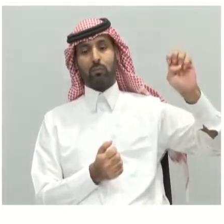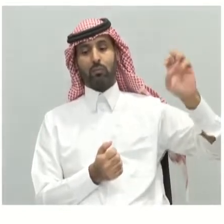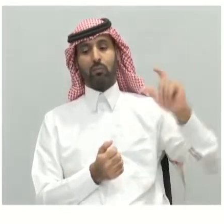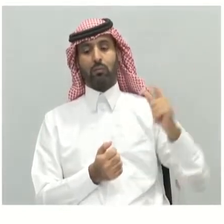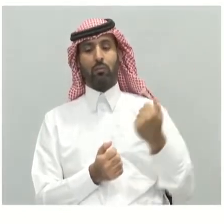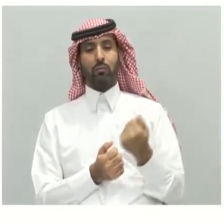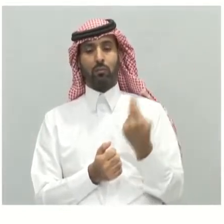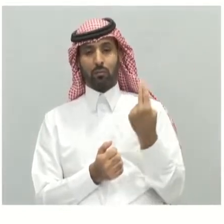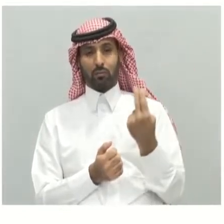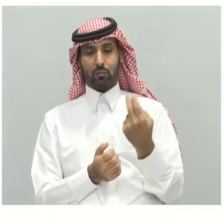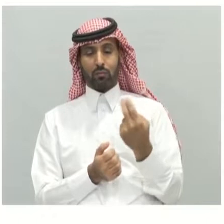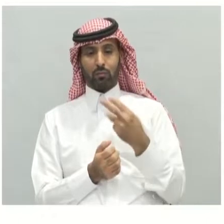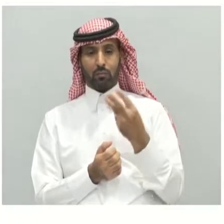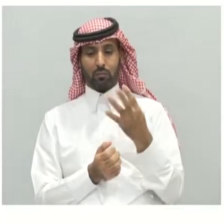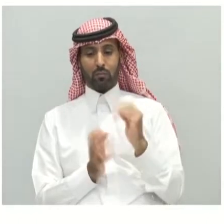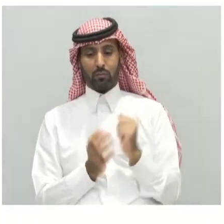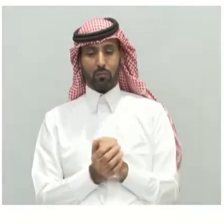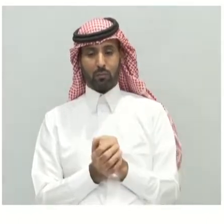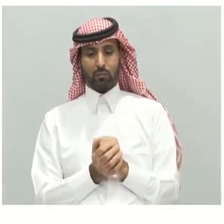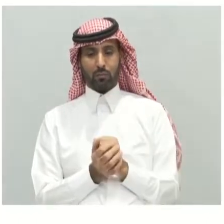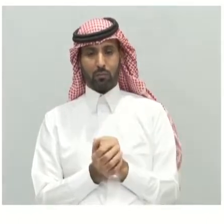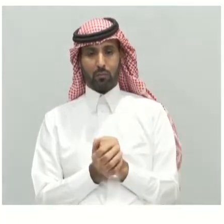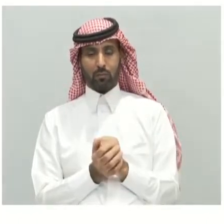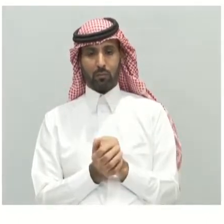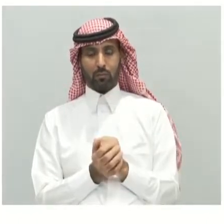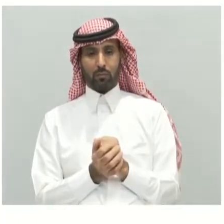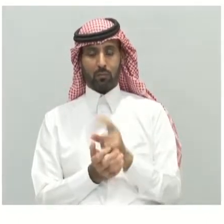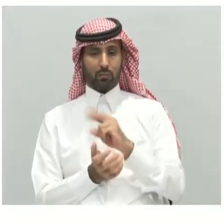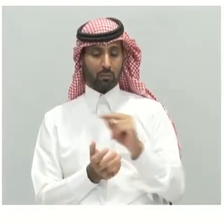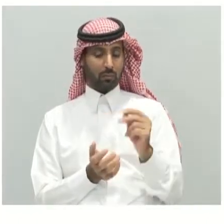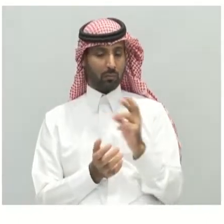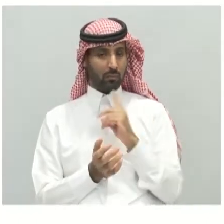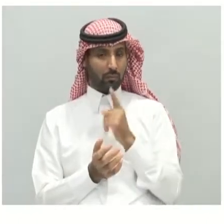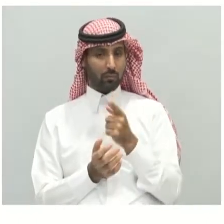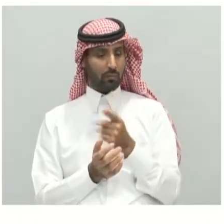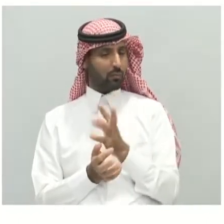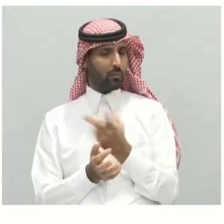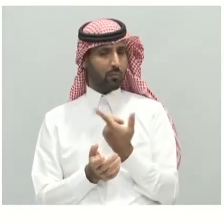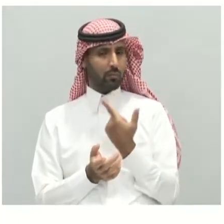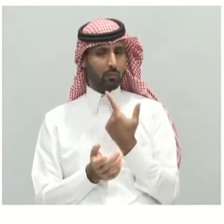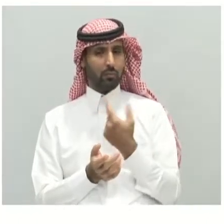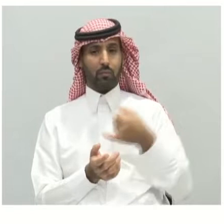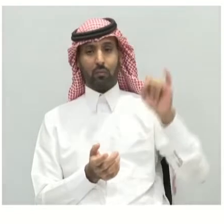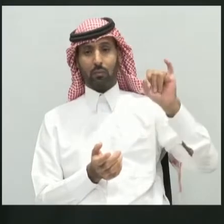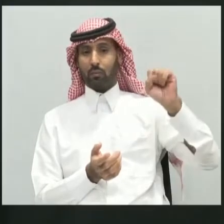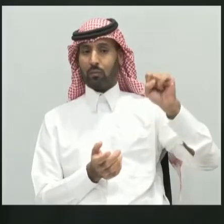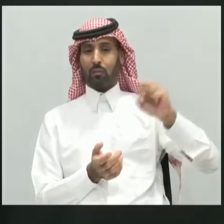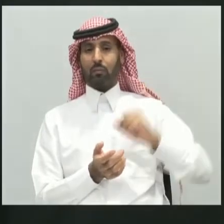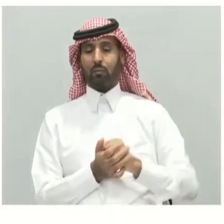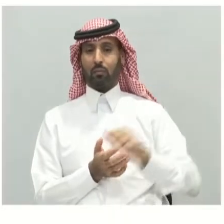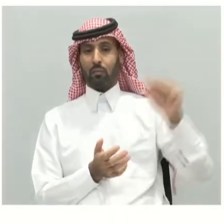main verb. We have the verb to be. But here we don't say is and are. We